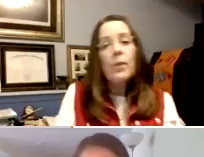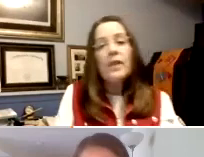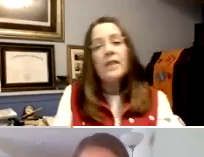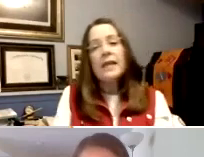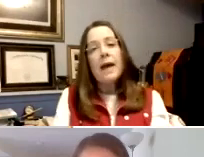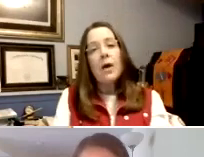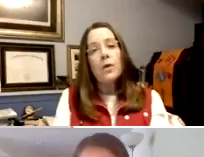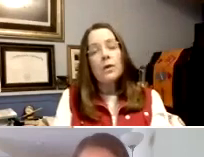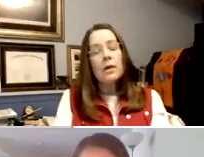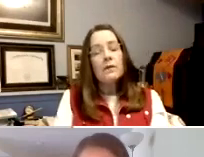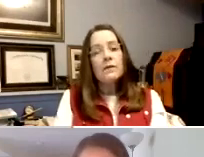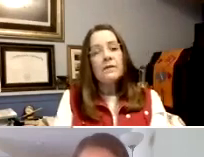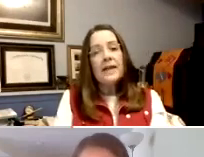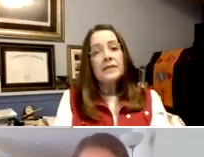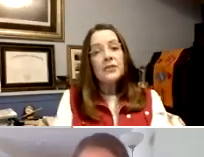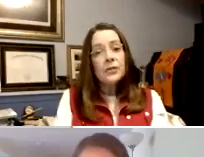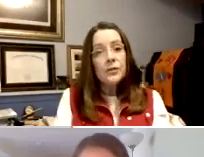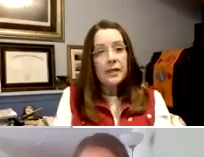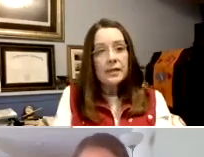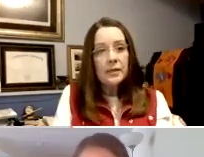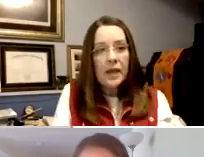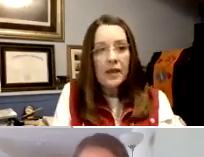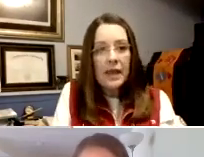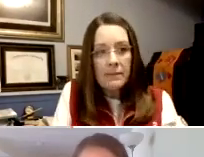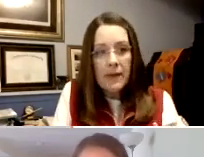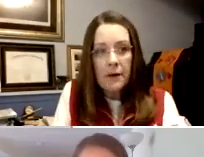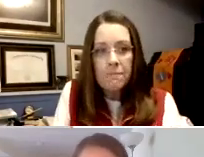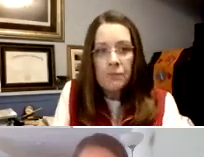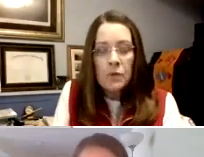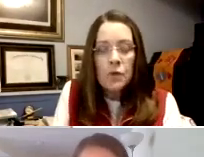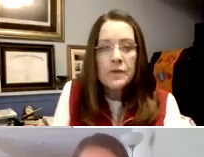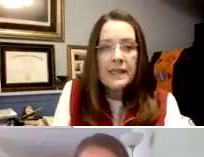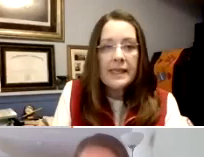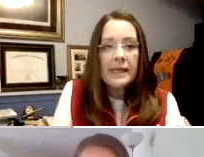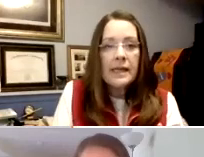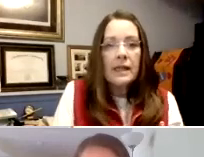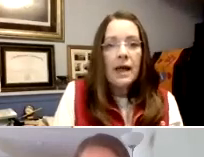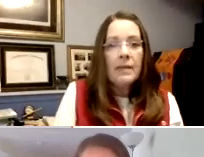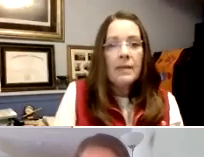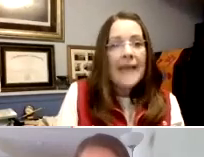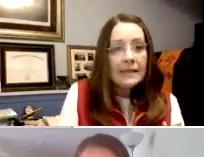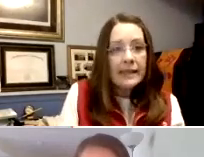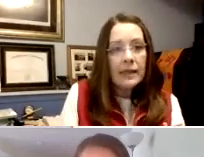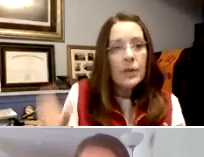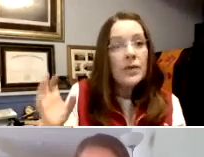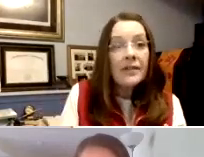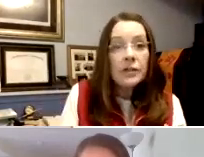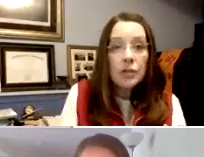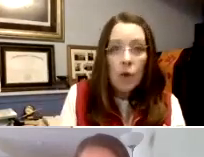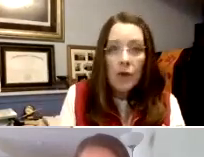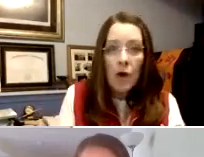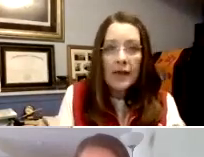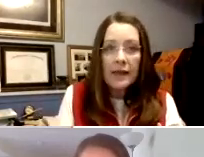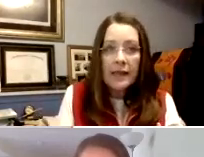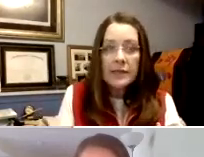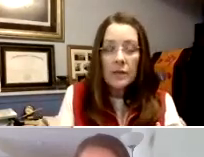When we think about phase 2 students, we think about using a task light. Like, we don't have to control